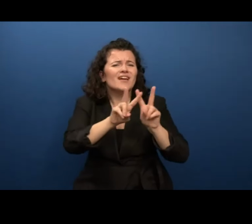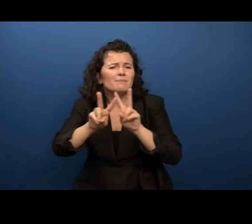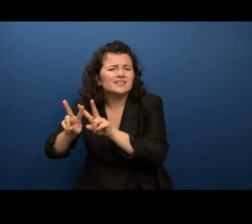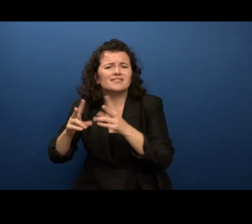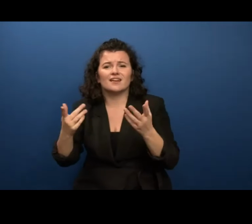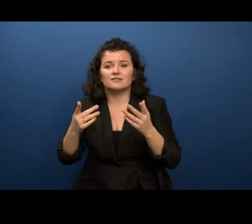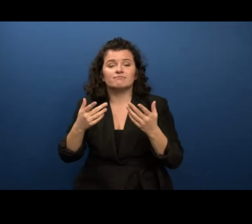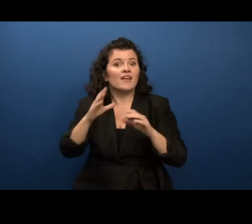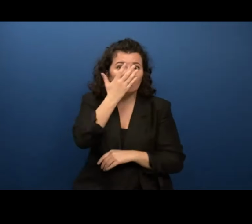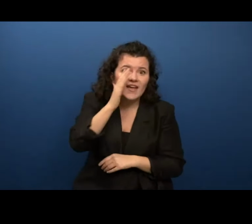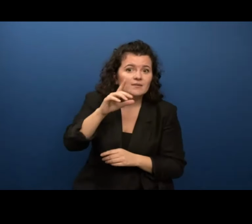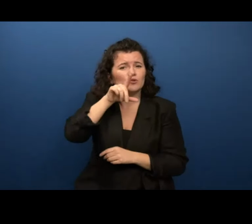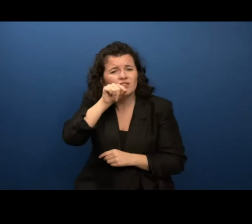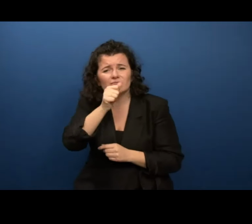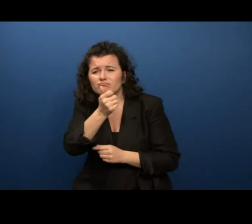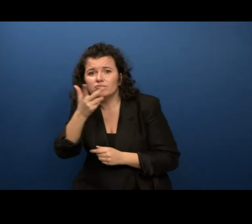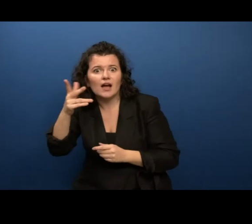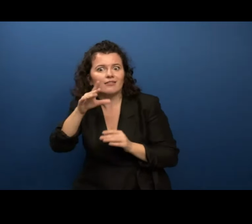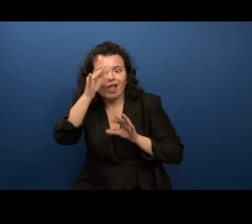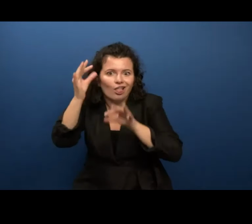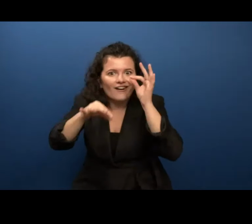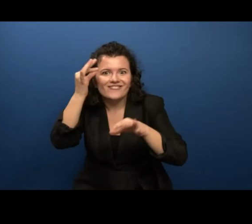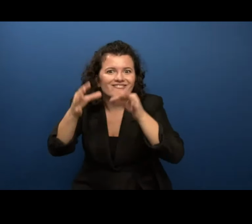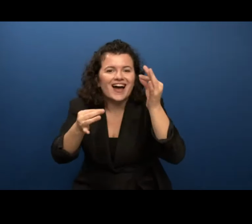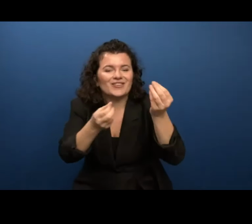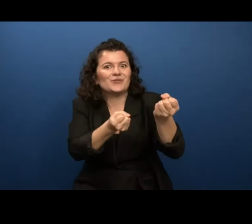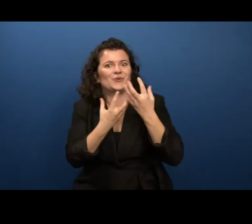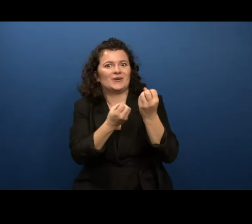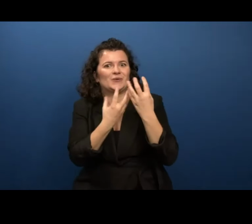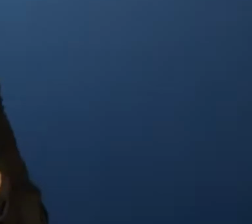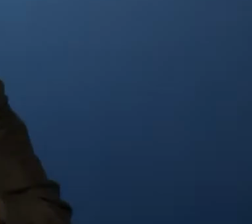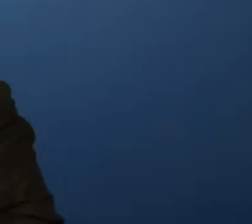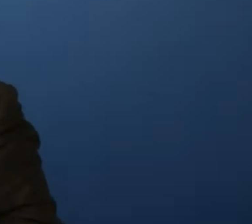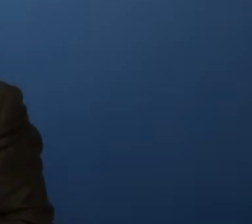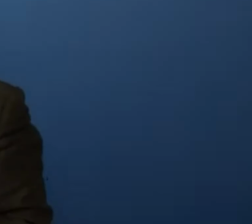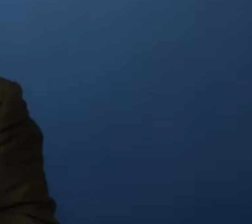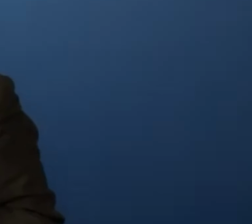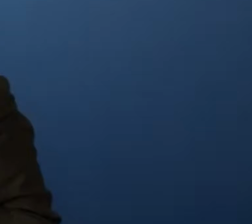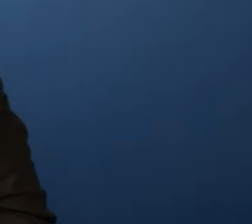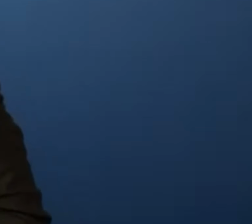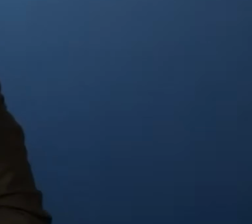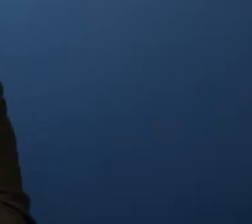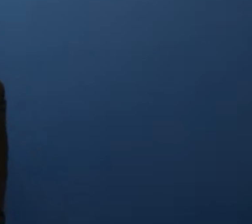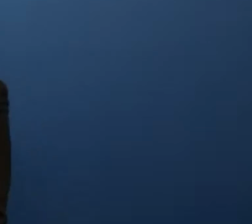The second one is that information is well packaged for PWD in terms of audio description. Then